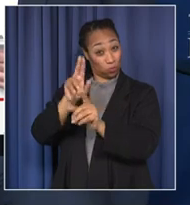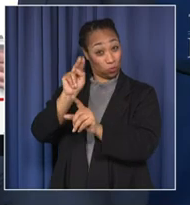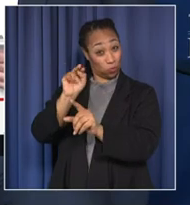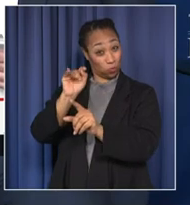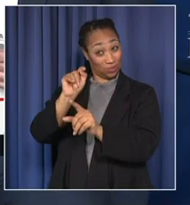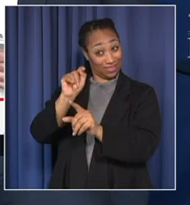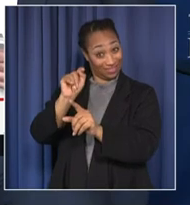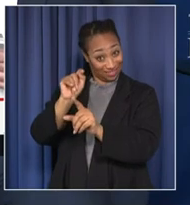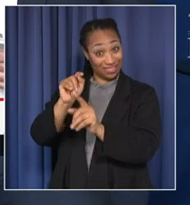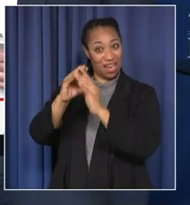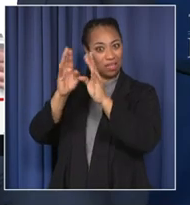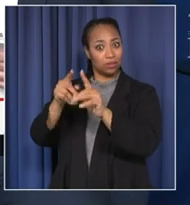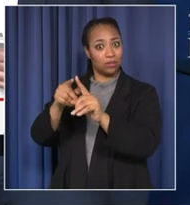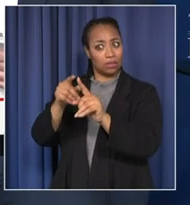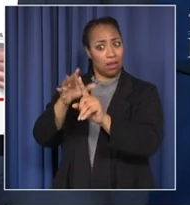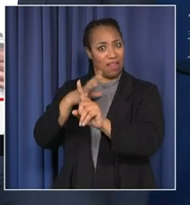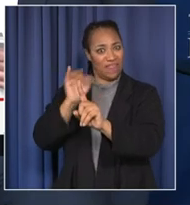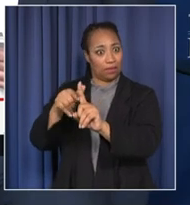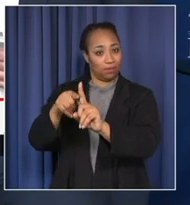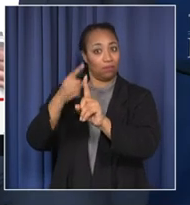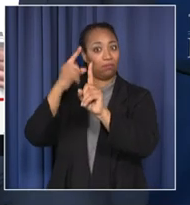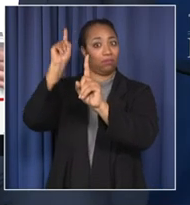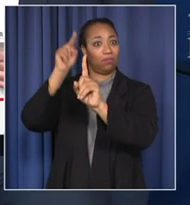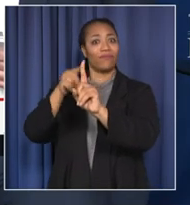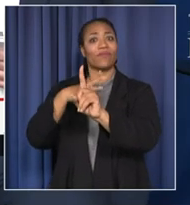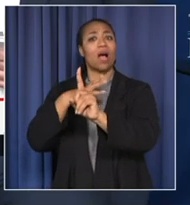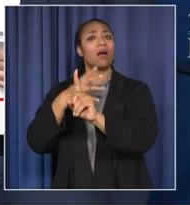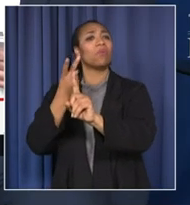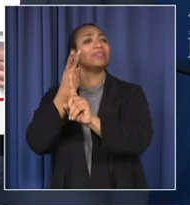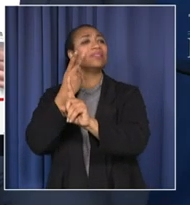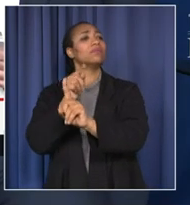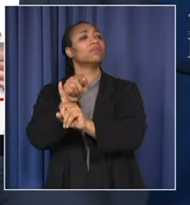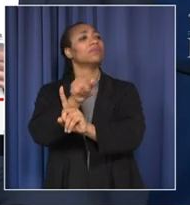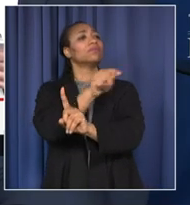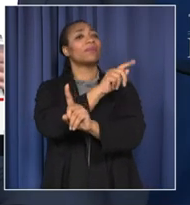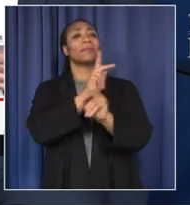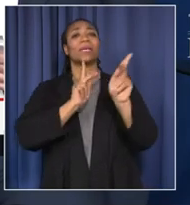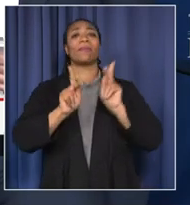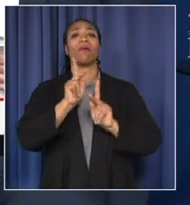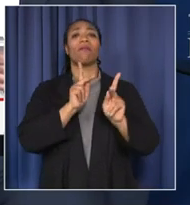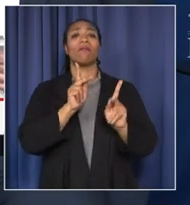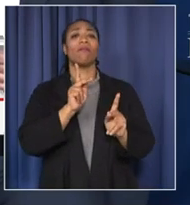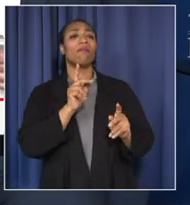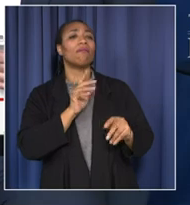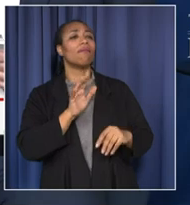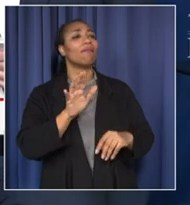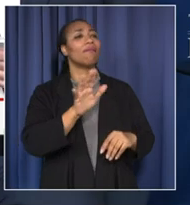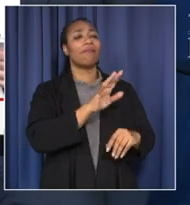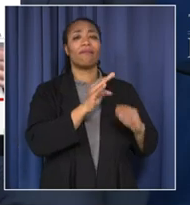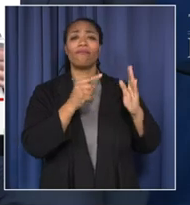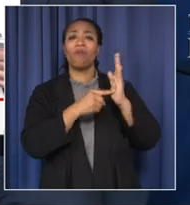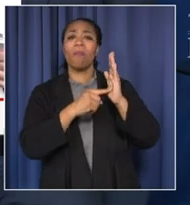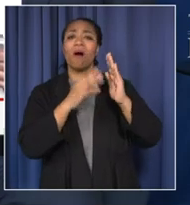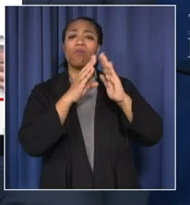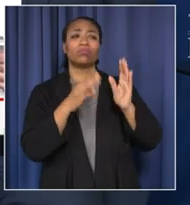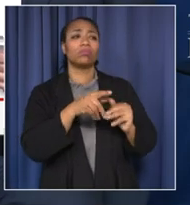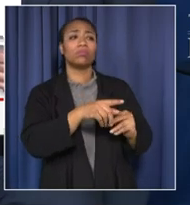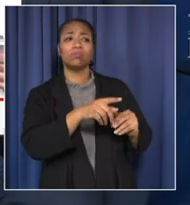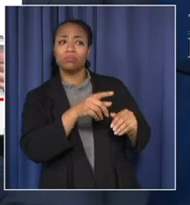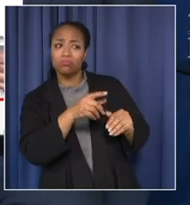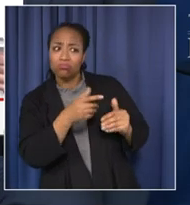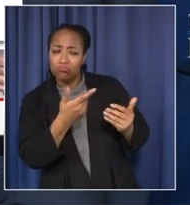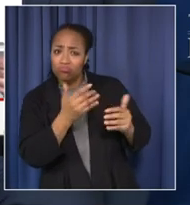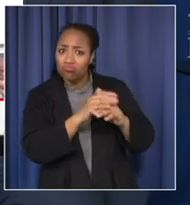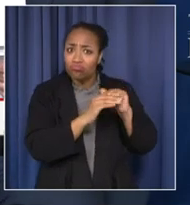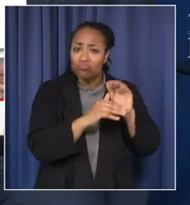across the nation about other ways that we can do affordable housing with,